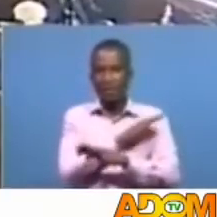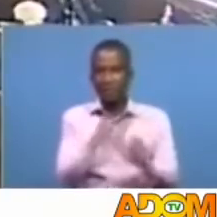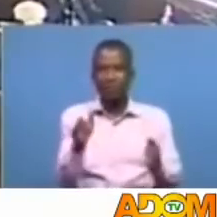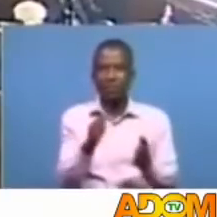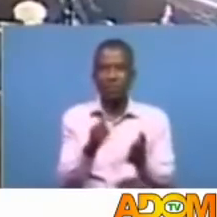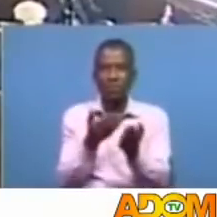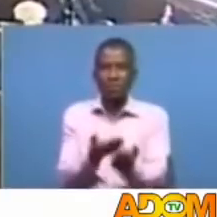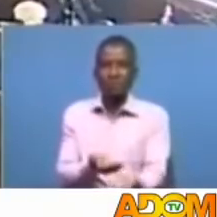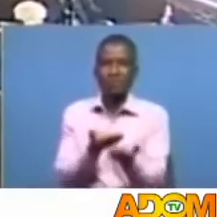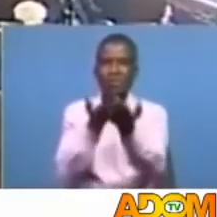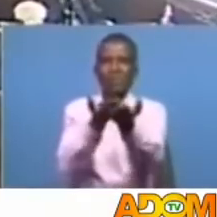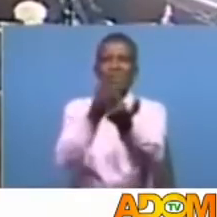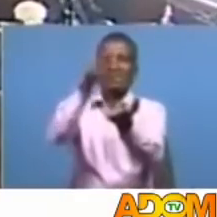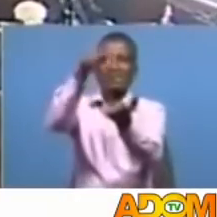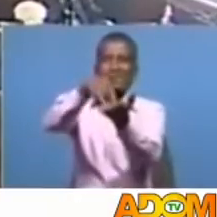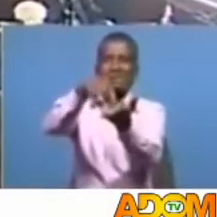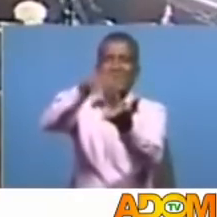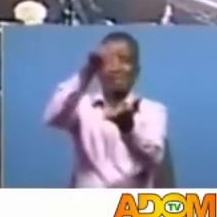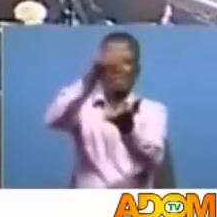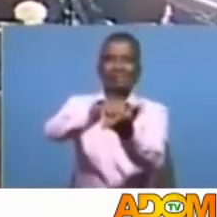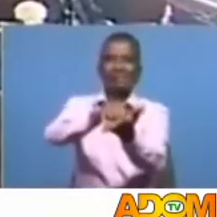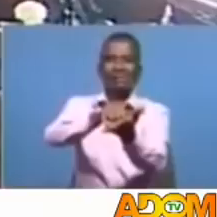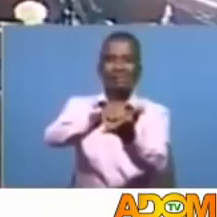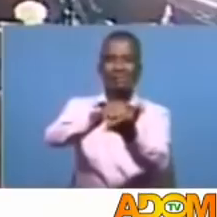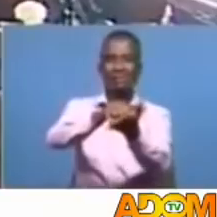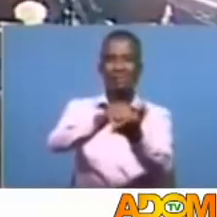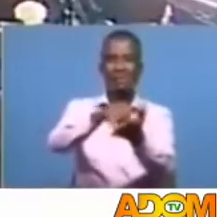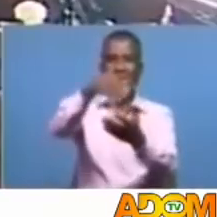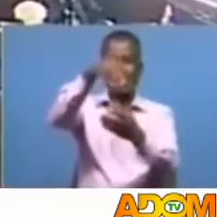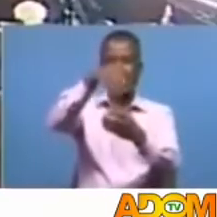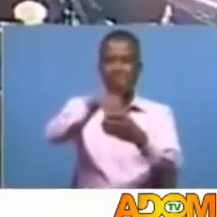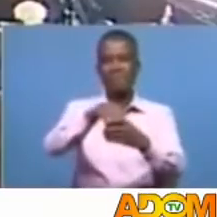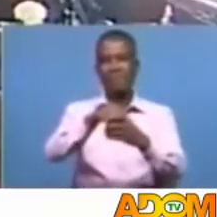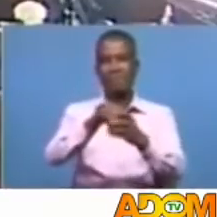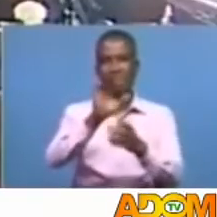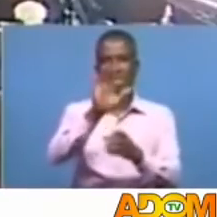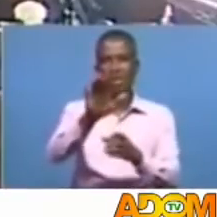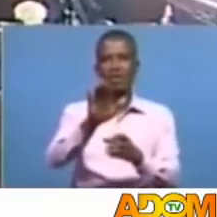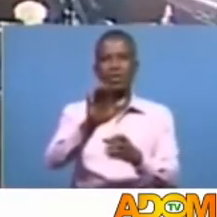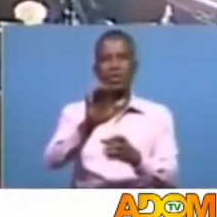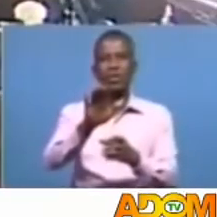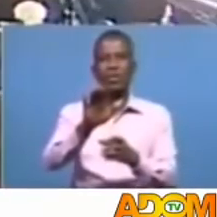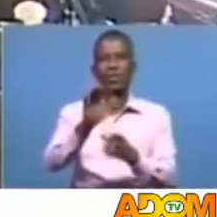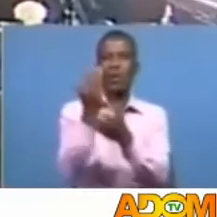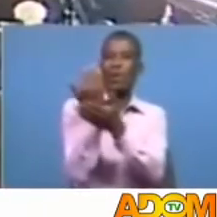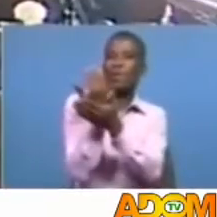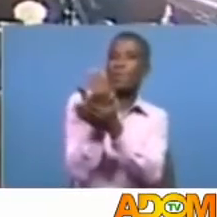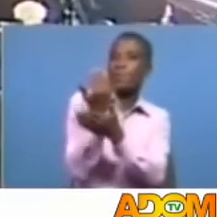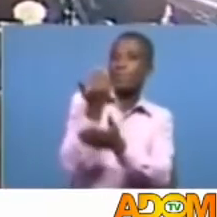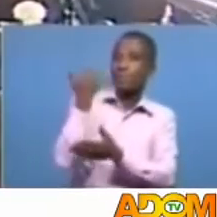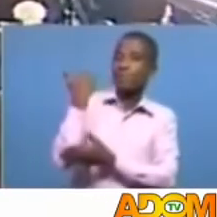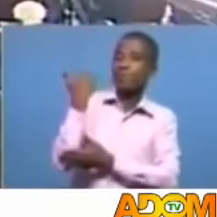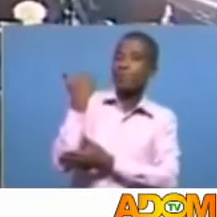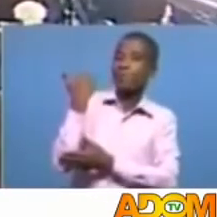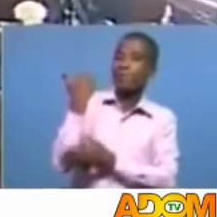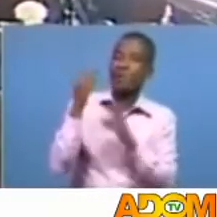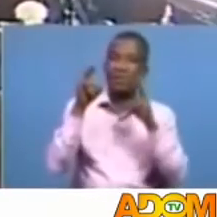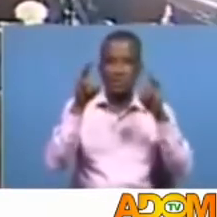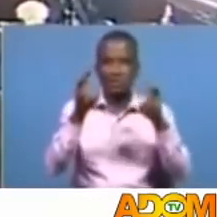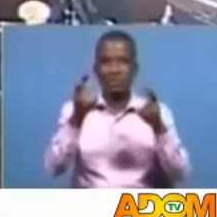that as part of your pre-trial